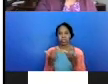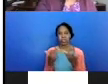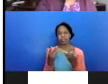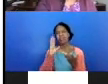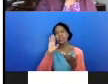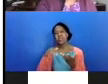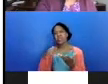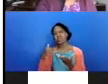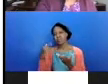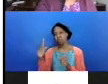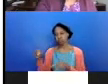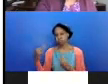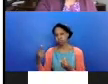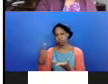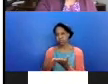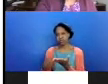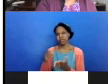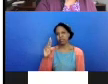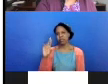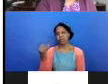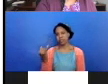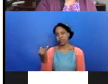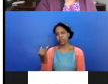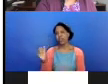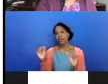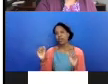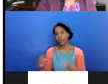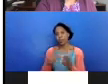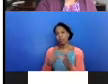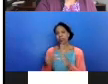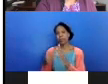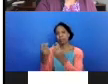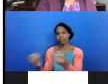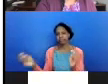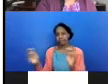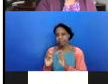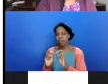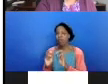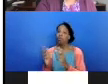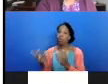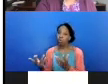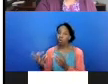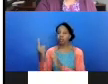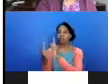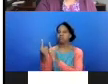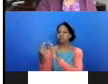about communication that it may happen face-to-face like it does in the film, but it also may happen